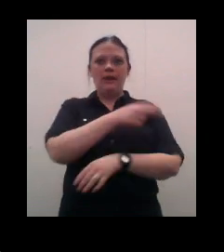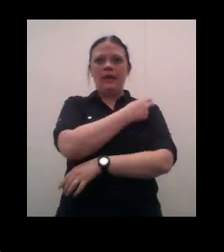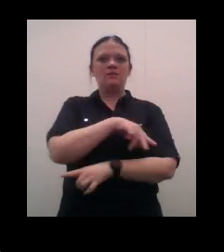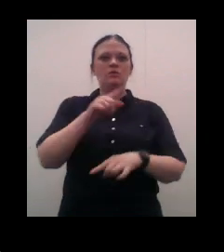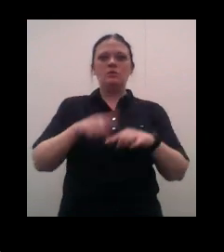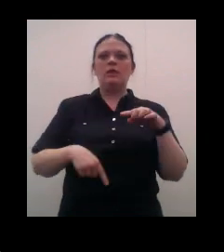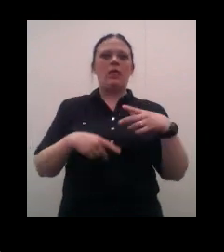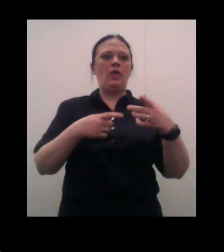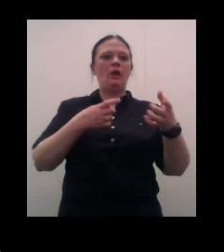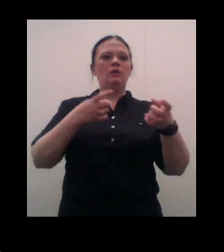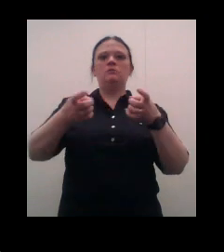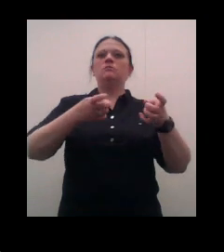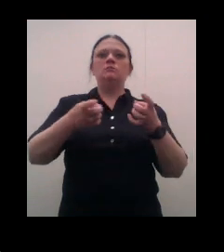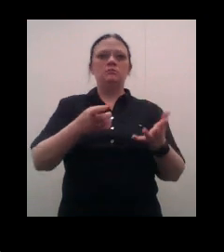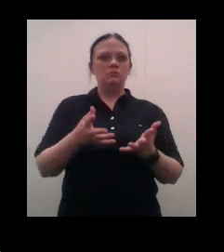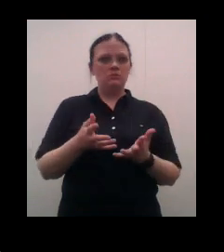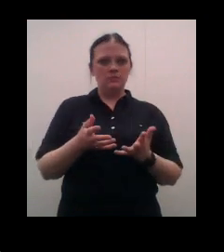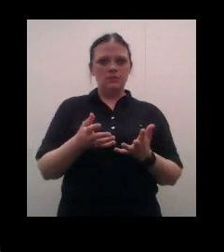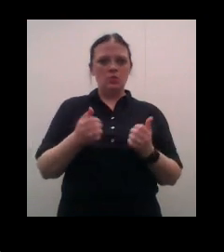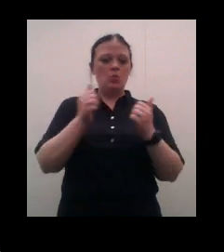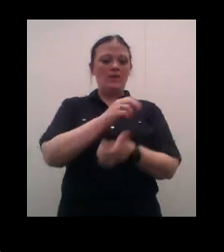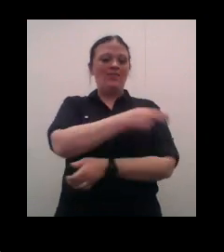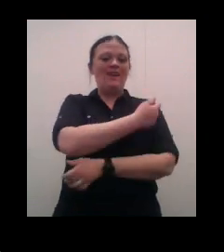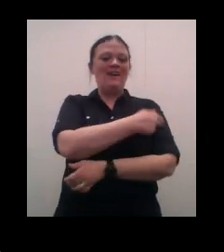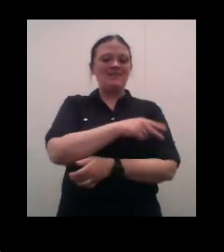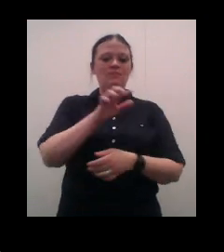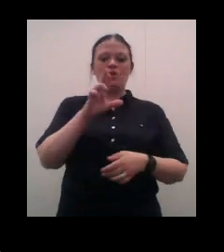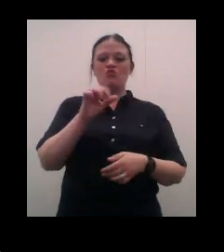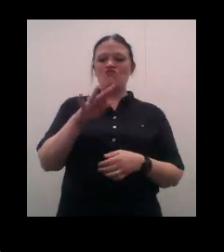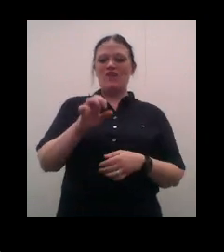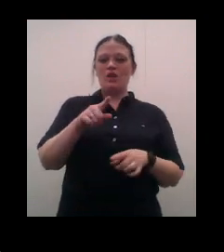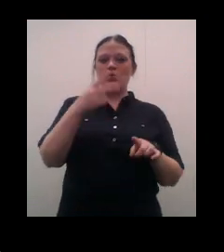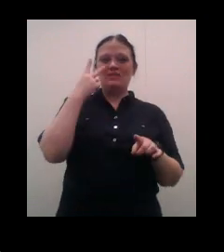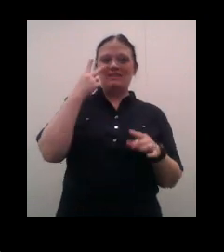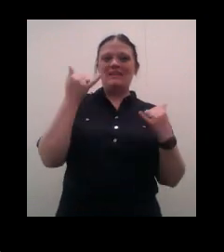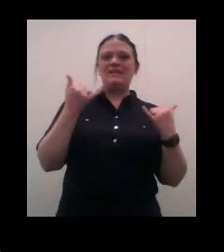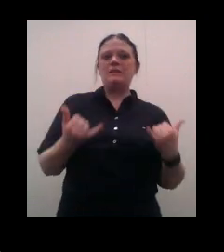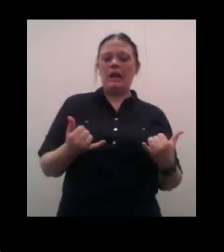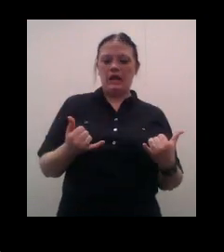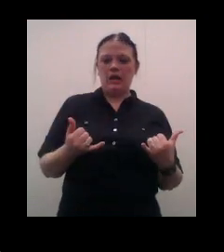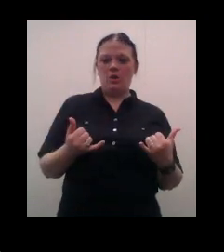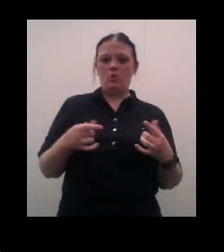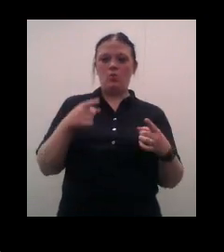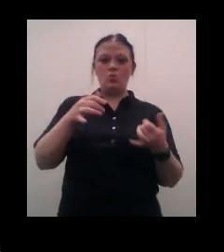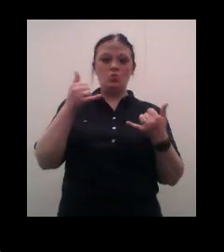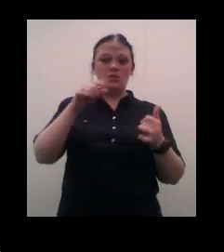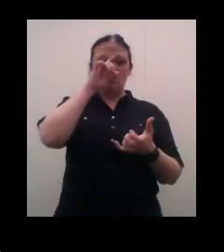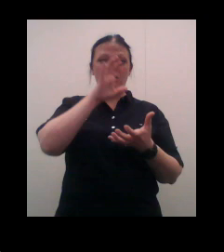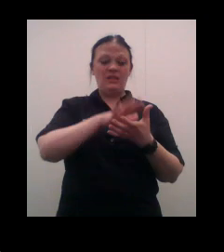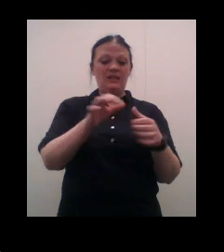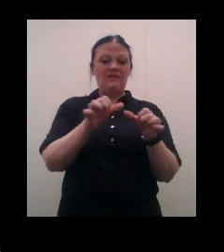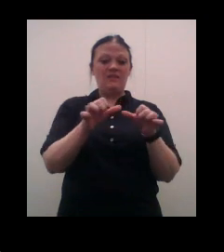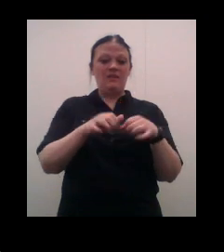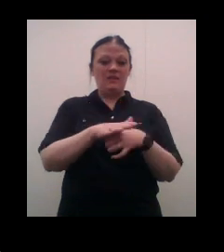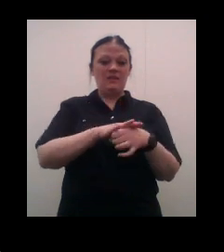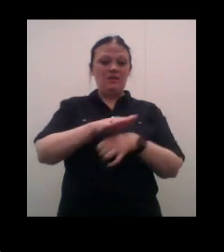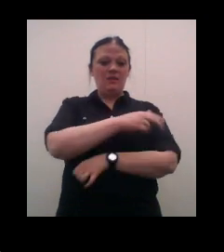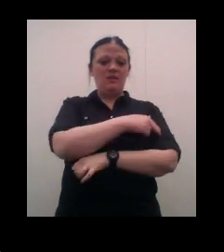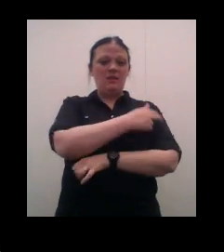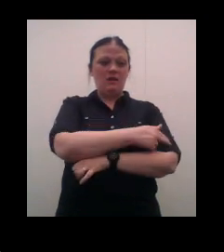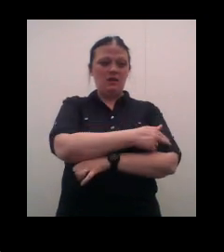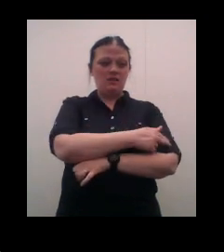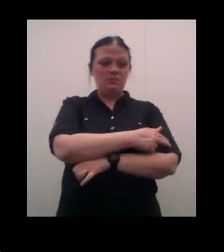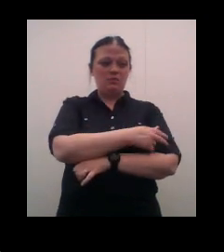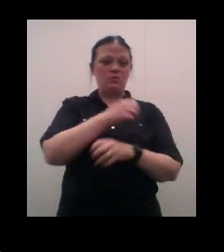the hospitalization rates as you see it now, you still believe that our area hospitals at somewhat